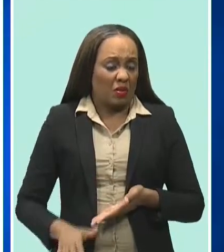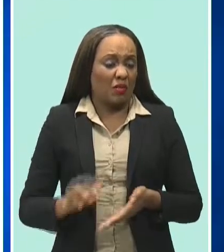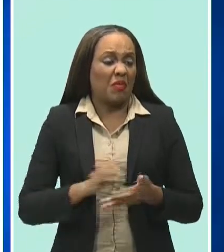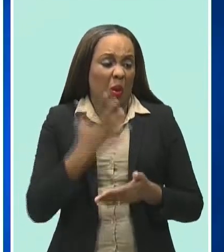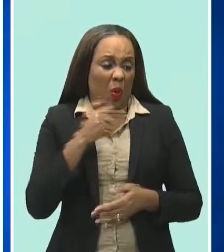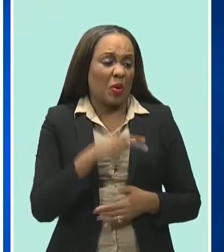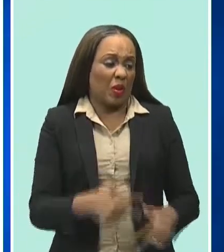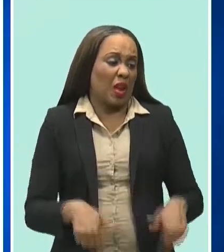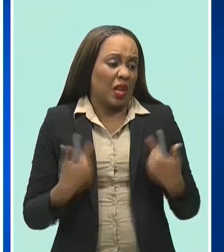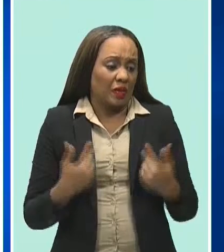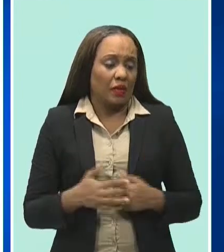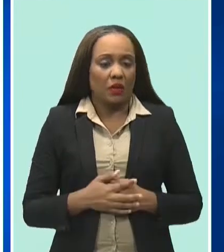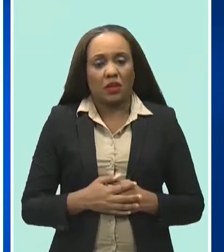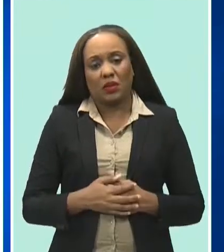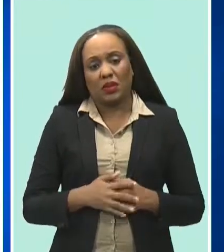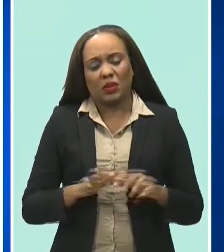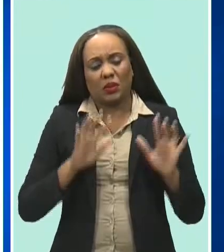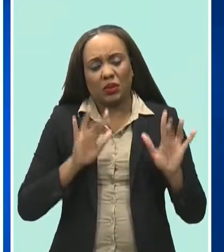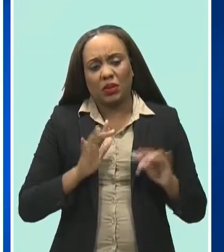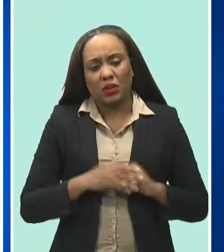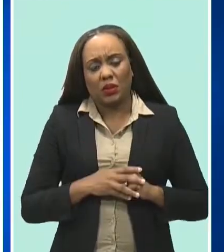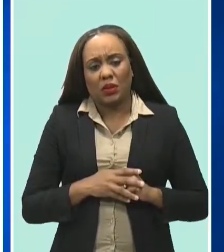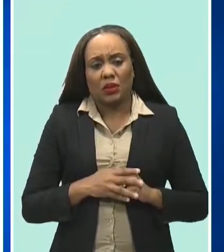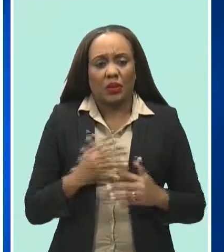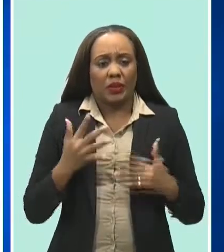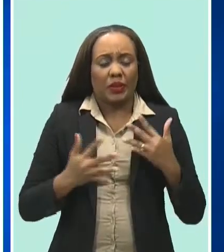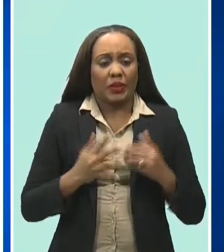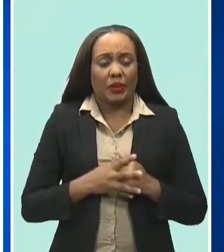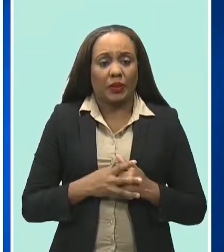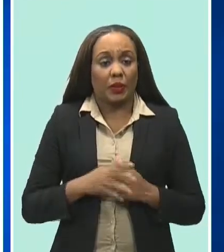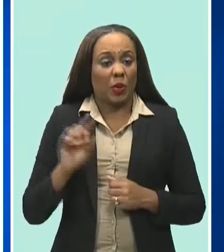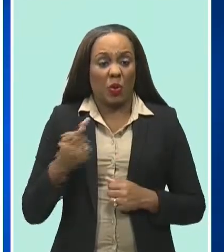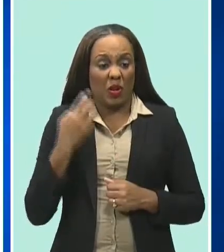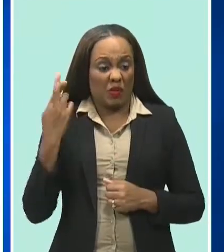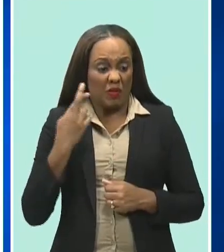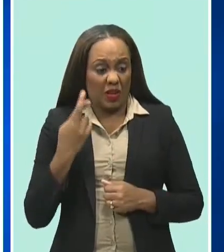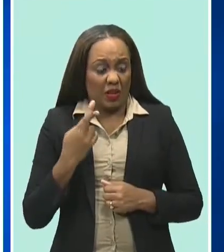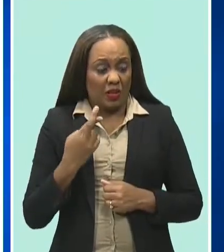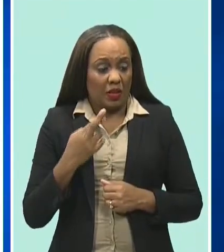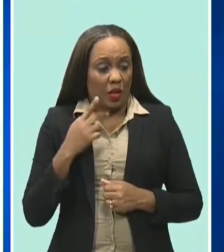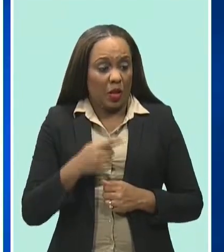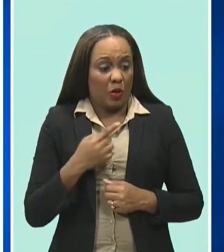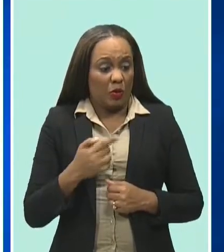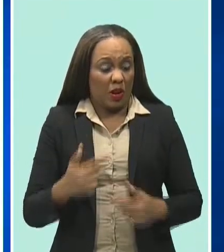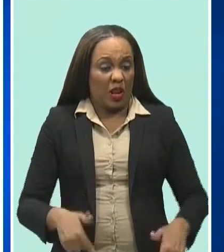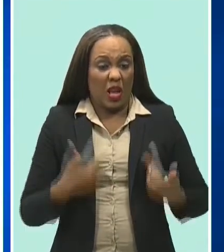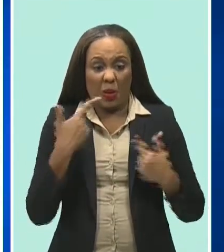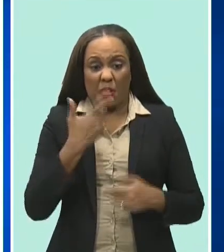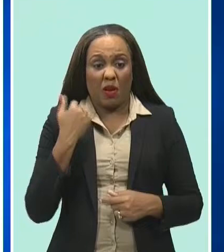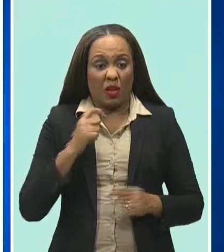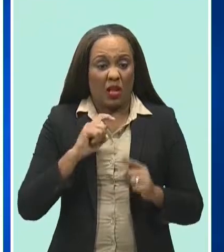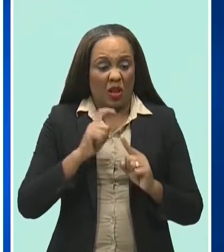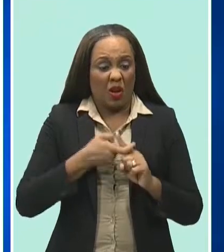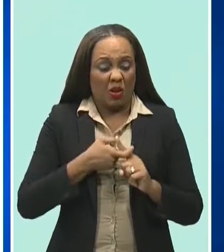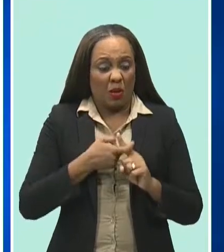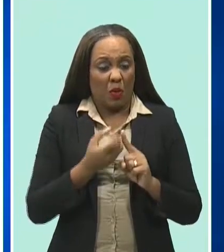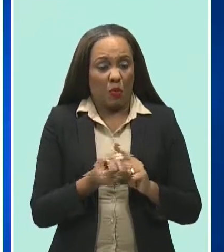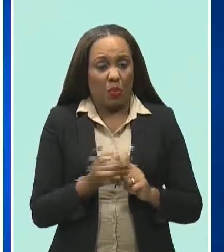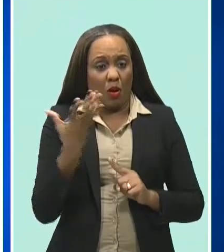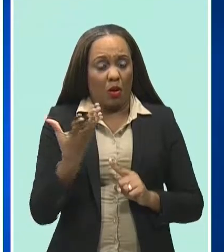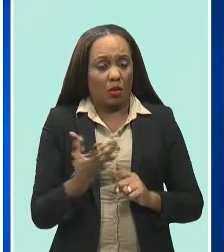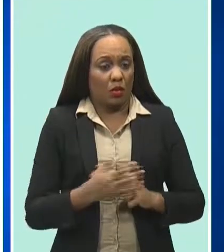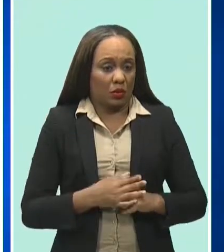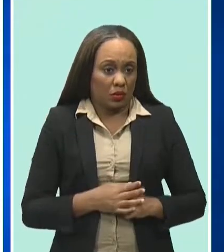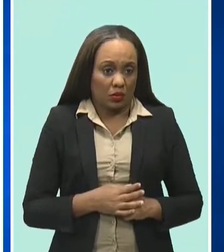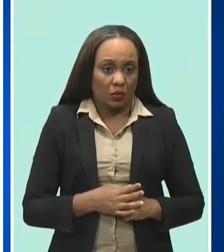The only reason that you are alive is because the condom burst. Mr. Leacock offered a way for